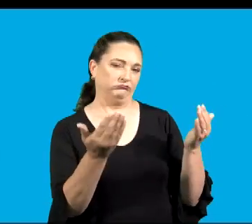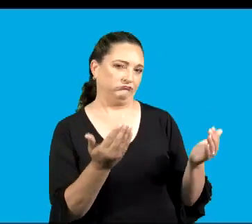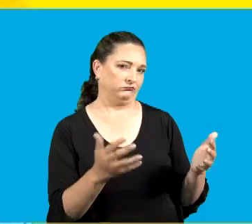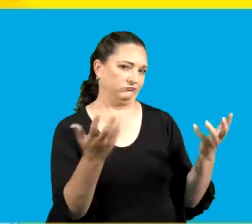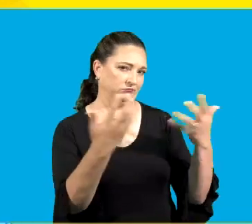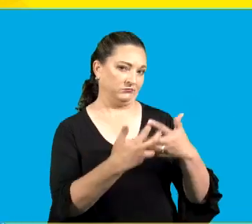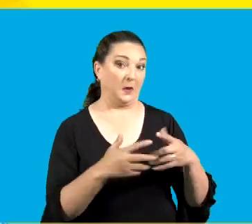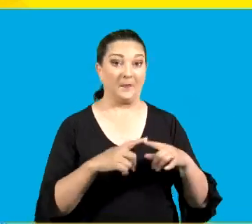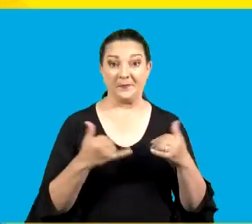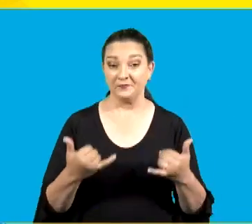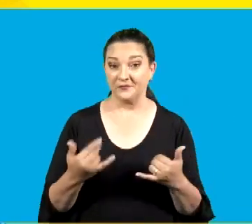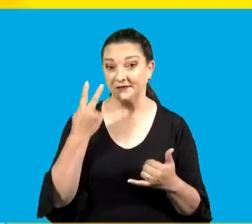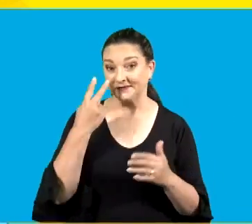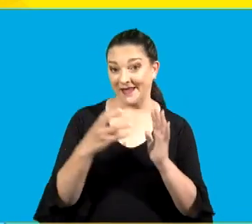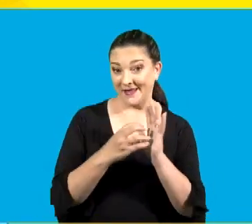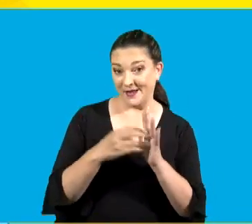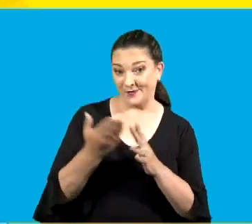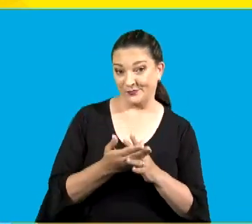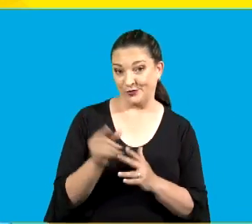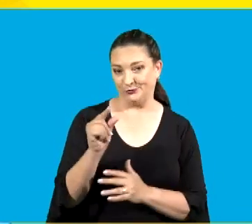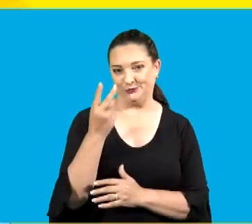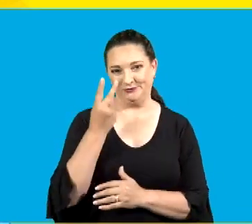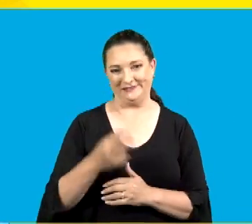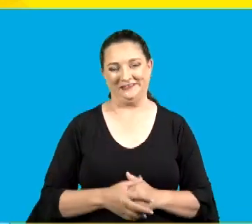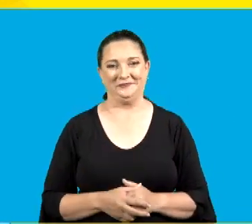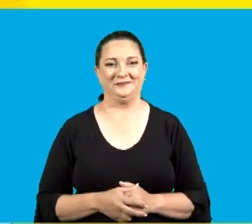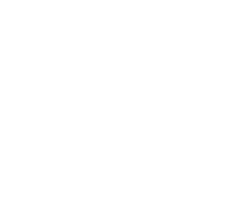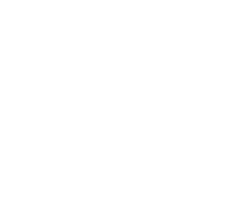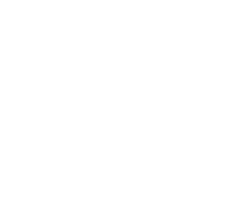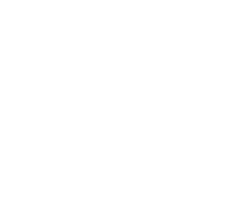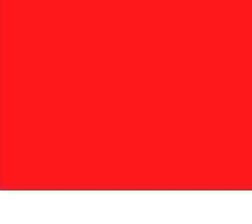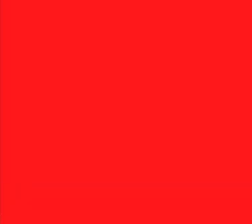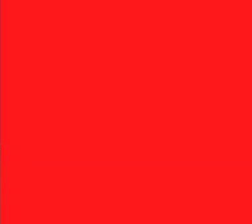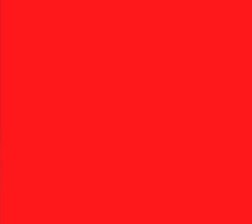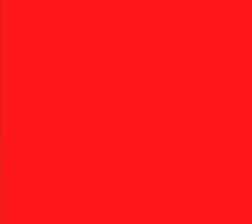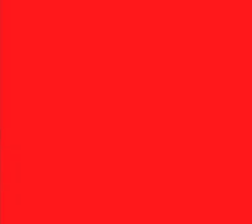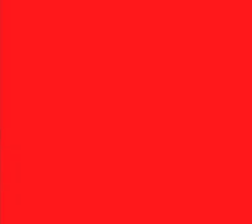document. Dear learners, let us go for an ad break, and I'll see you shortly.